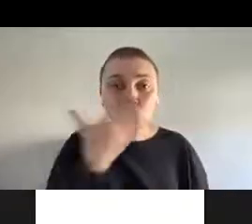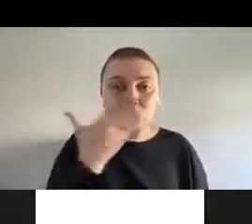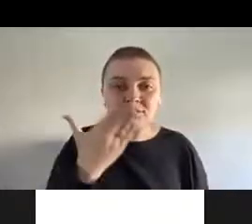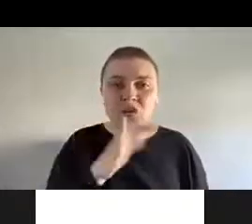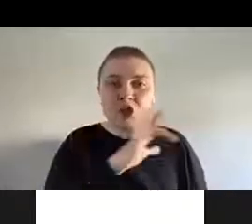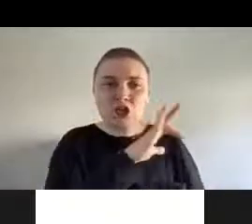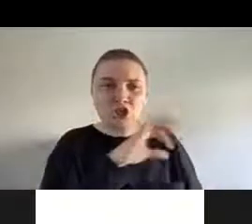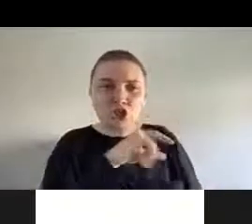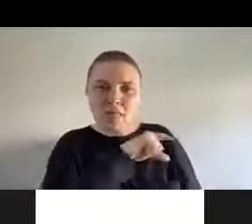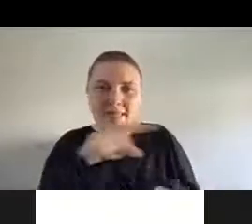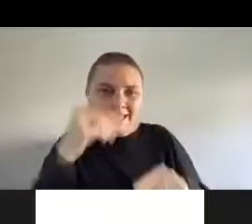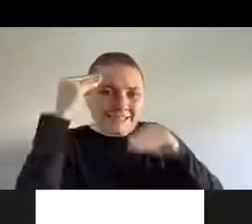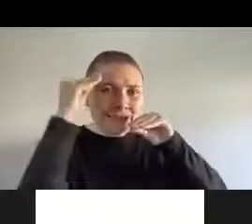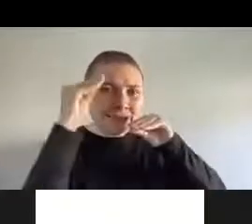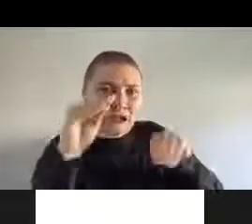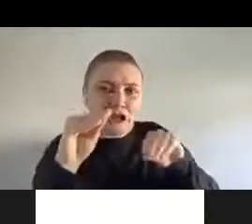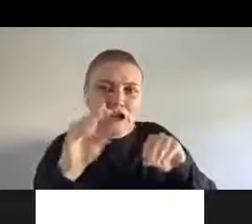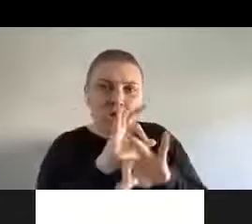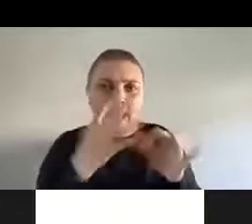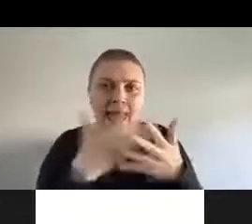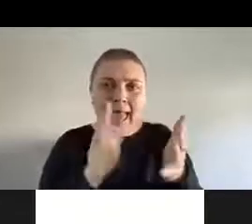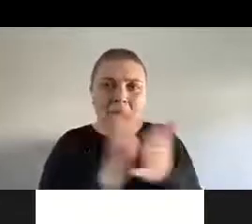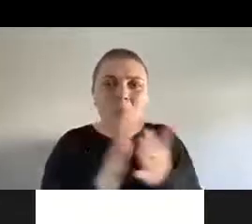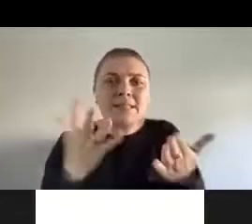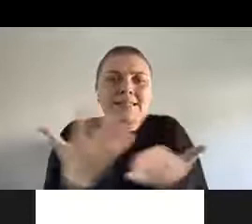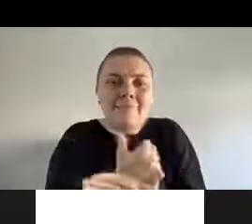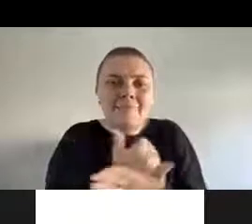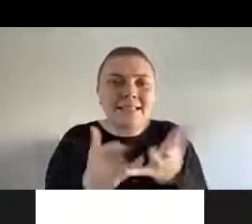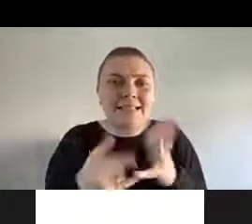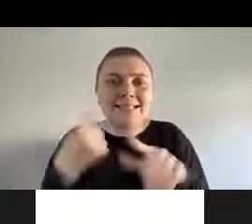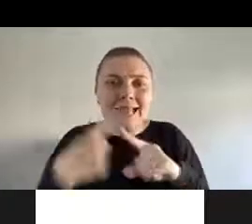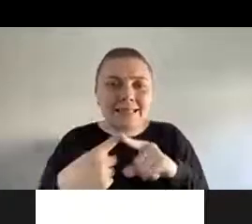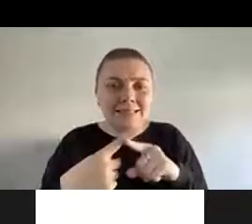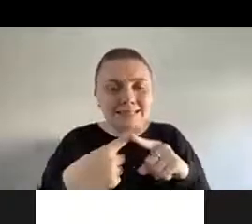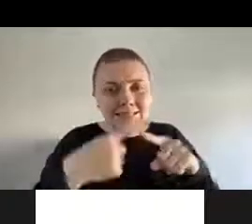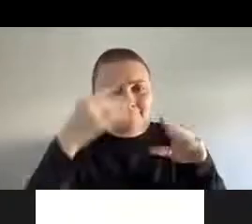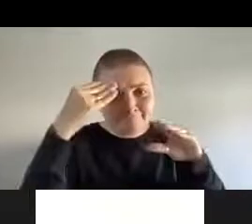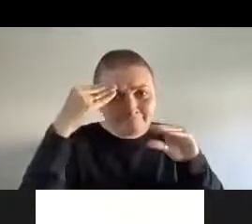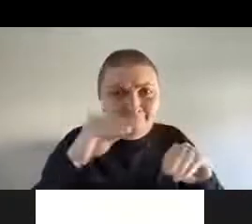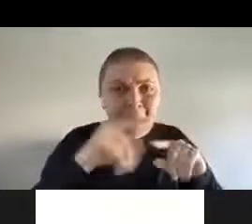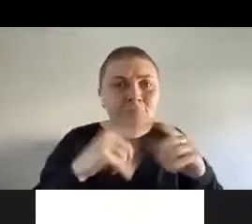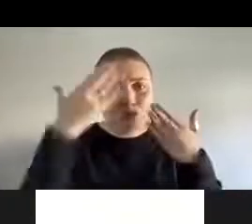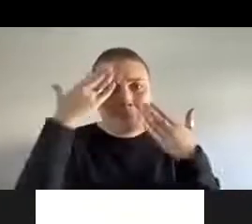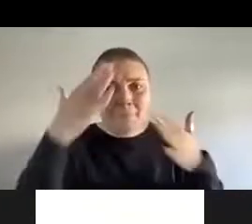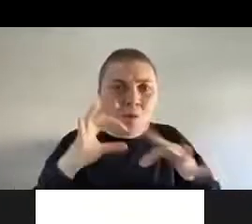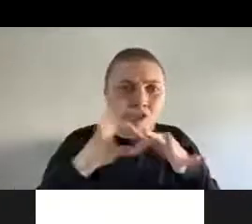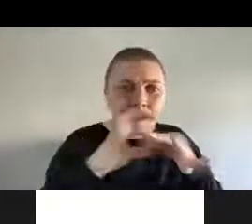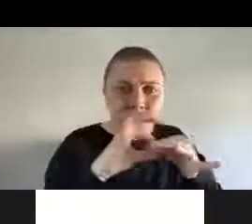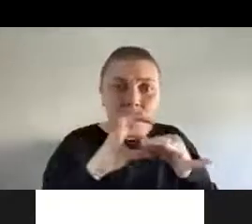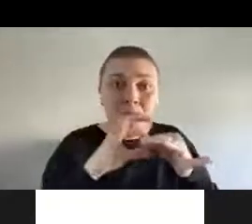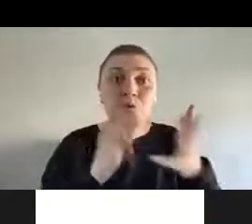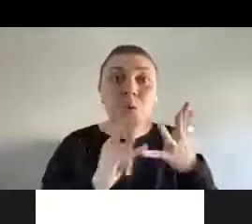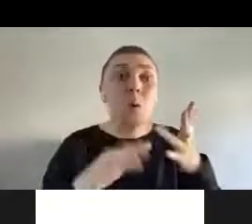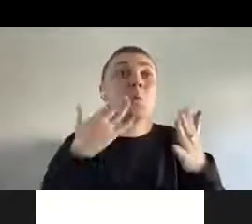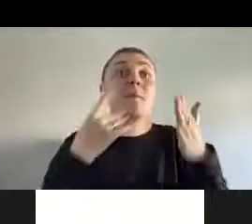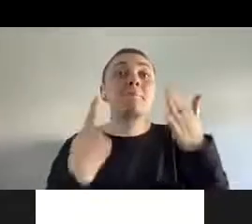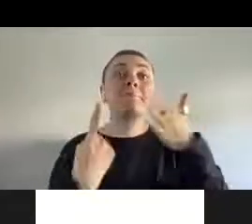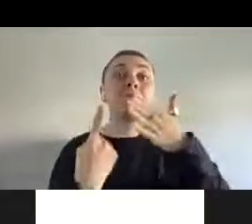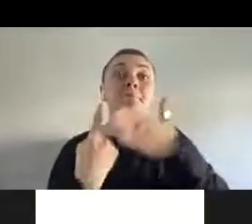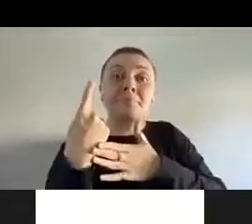taught safe sex education, respectful relationships, so that when it comes